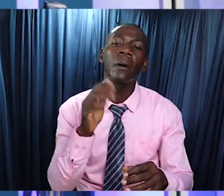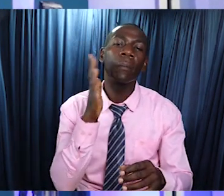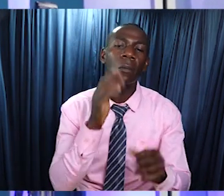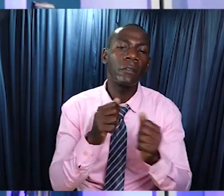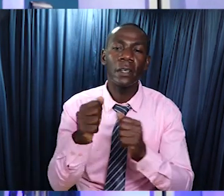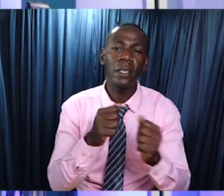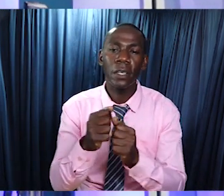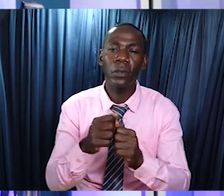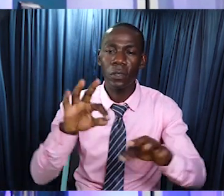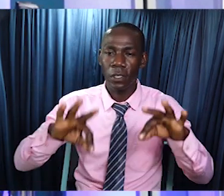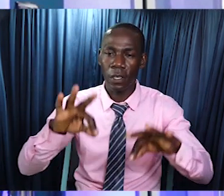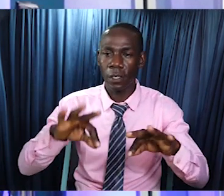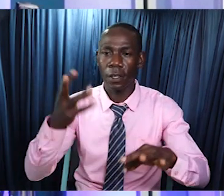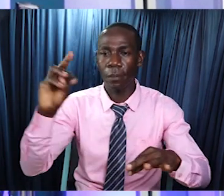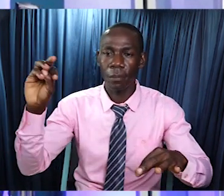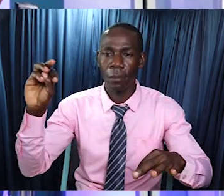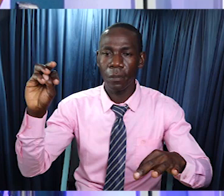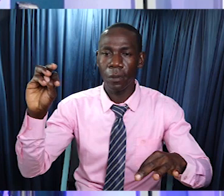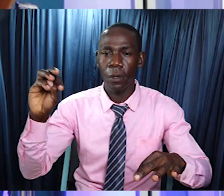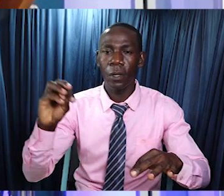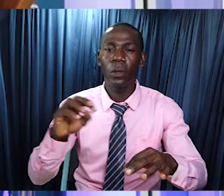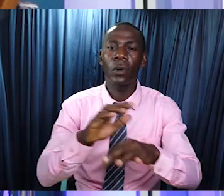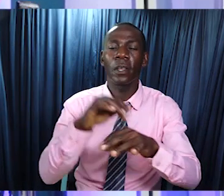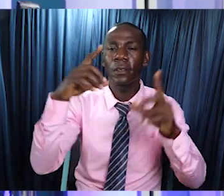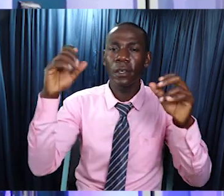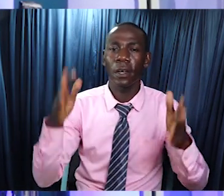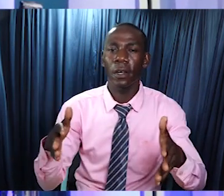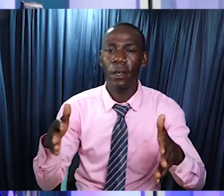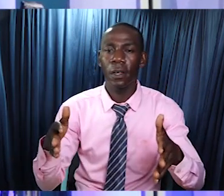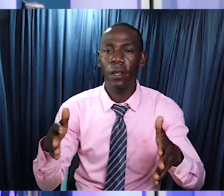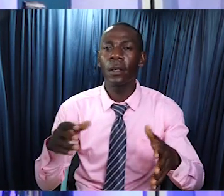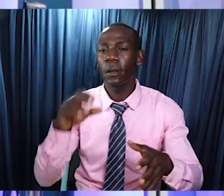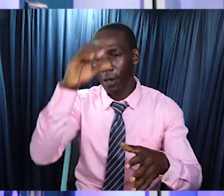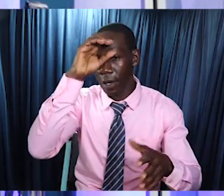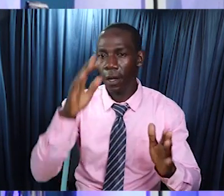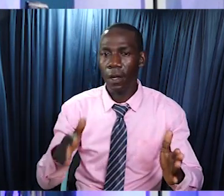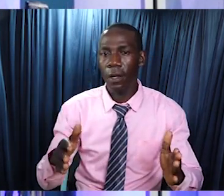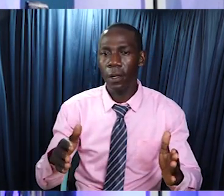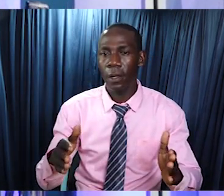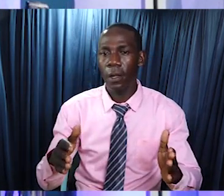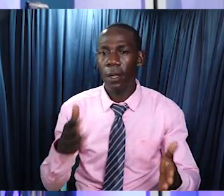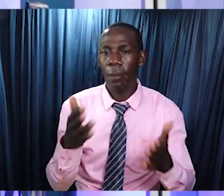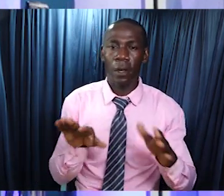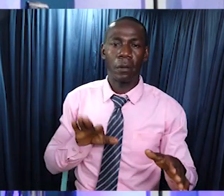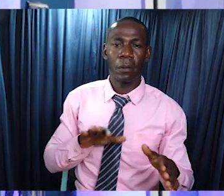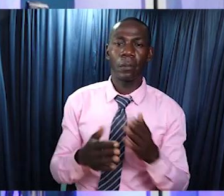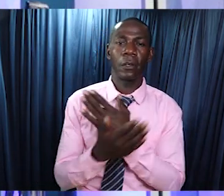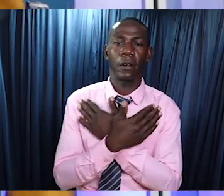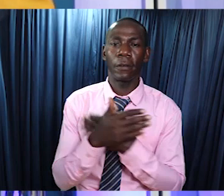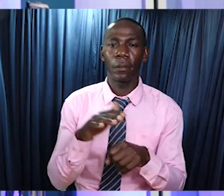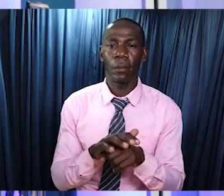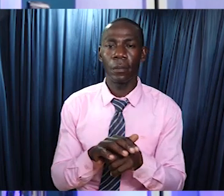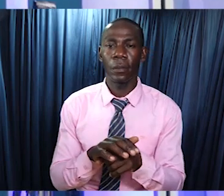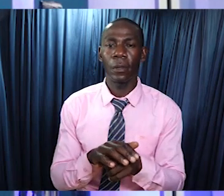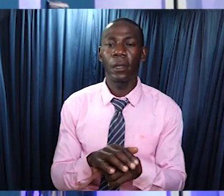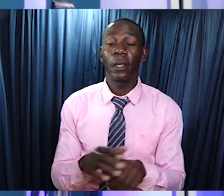hear them arguing somewhere. Hata hukumu baba. You judge your father. Umuite ni mudhambi. You call him a sinner. Ni mulevi. He's a drunkard. Au numpenda wanawake. Maybe he loves